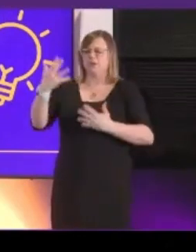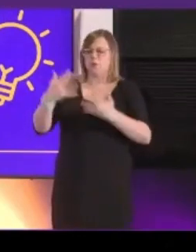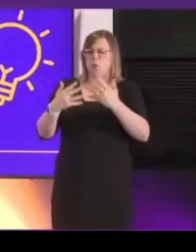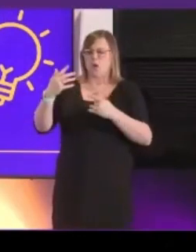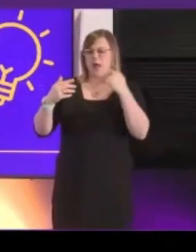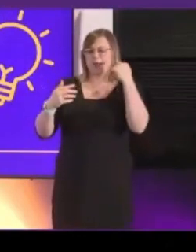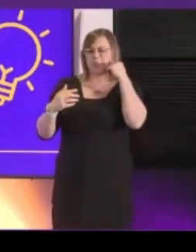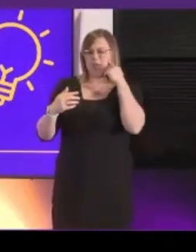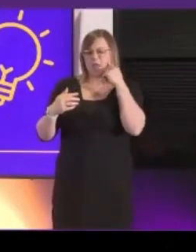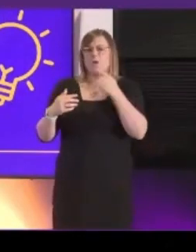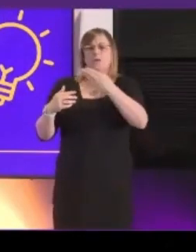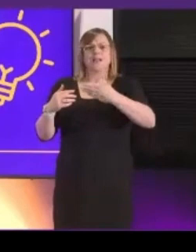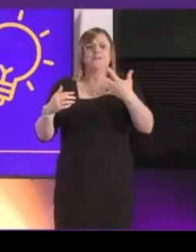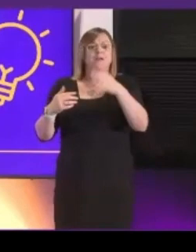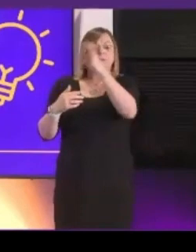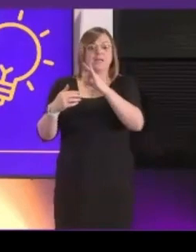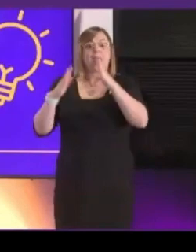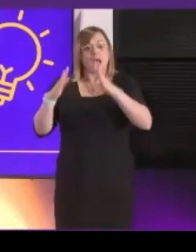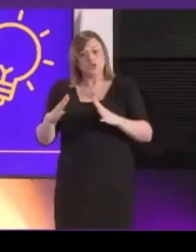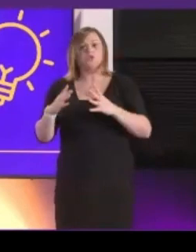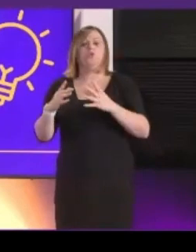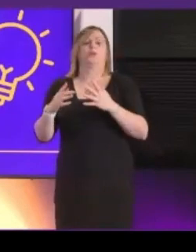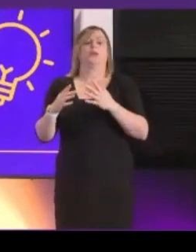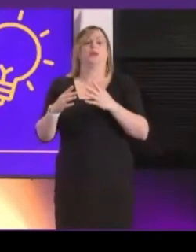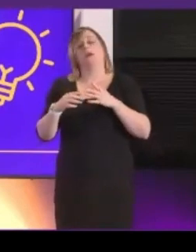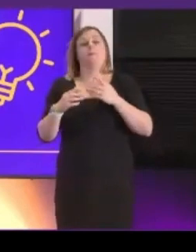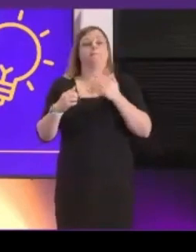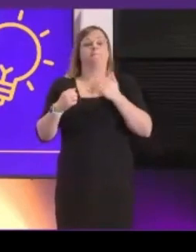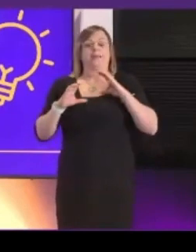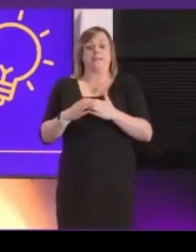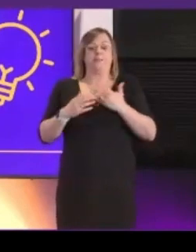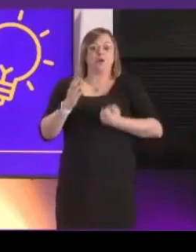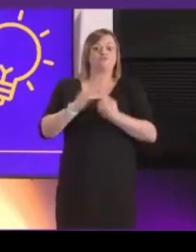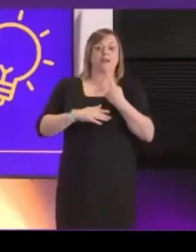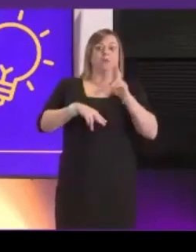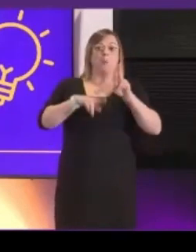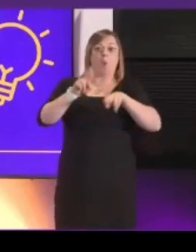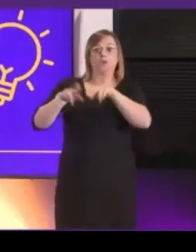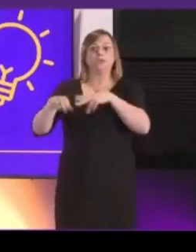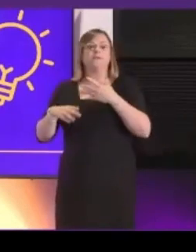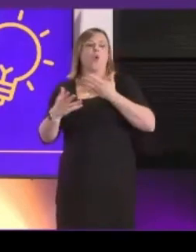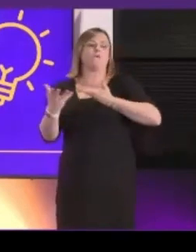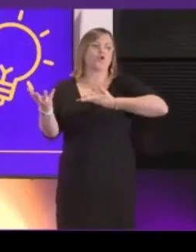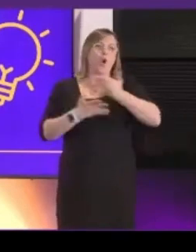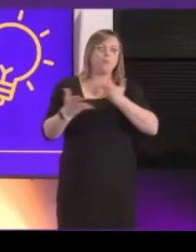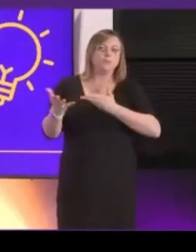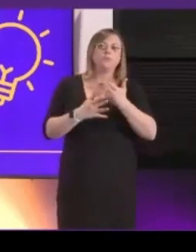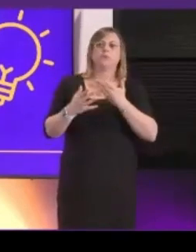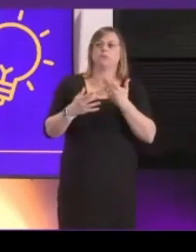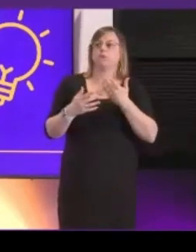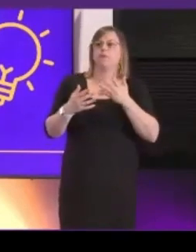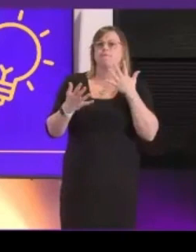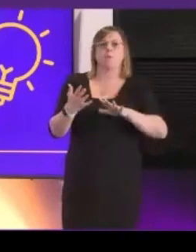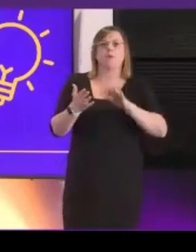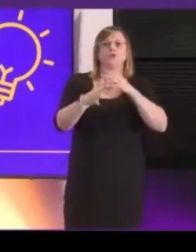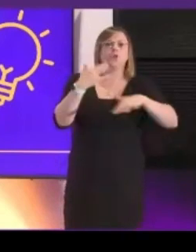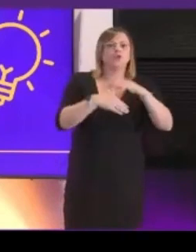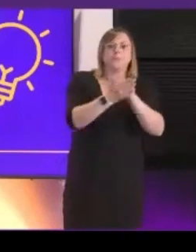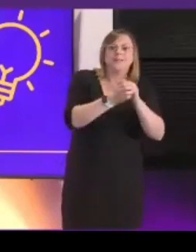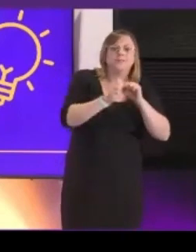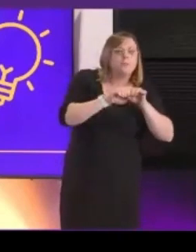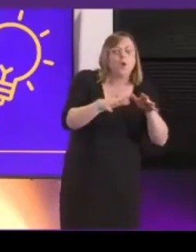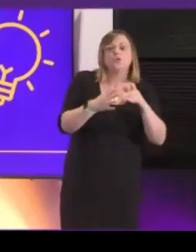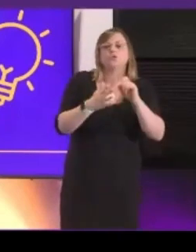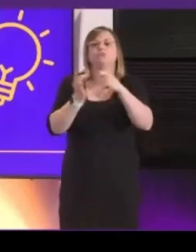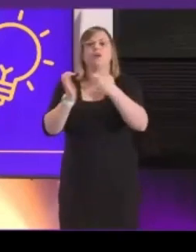function as a whole was 95%. My team did random audits of comms collateral, from social media posts to press